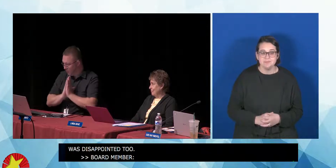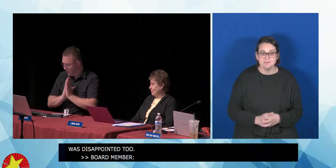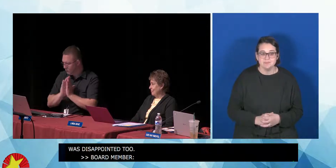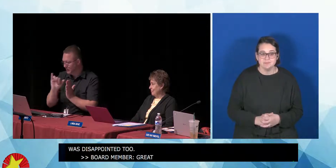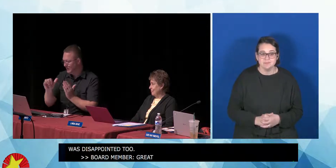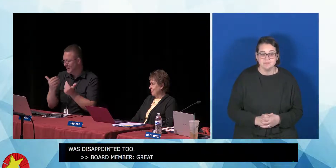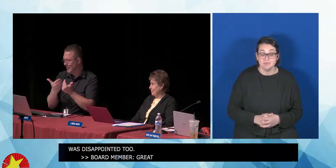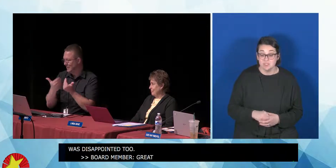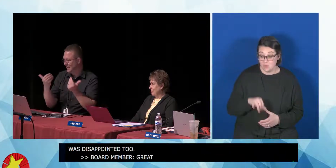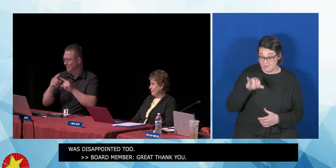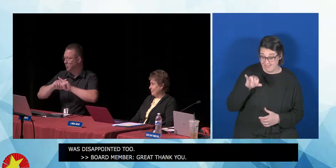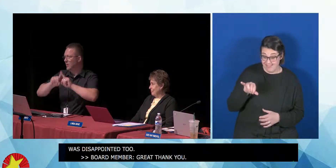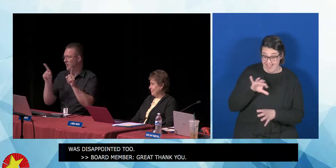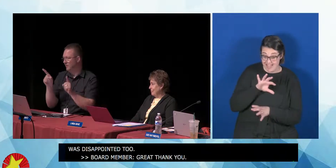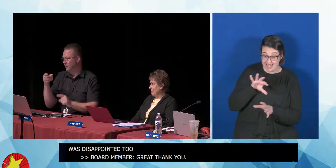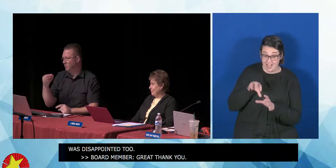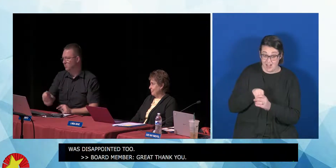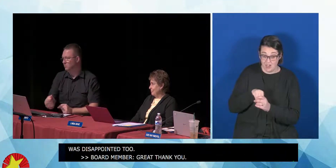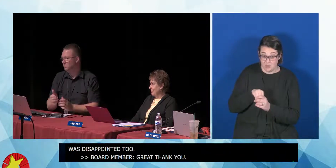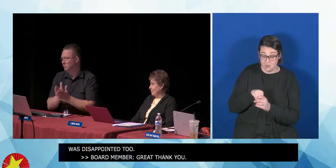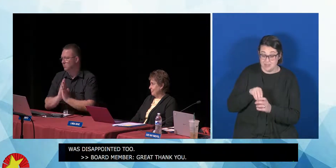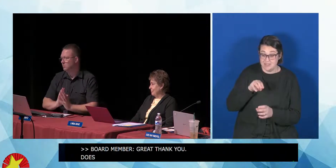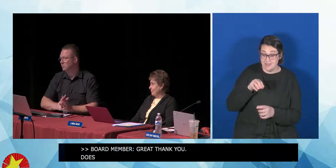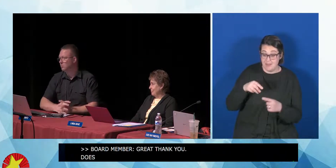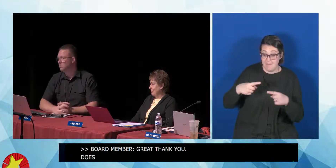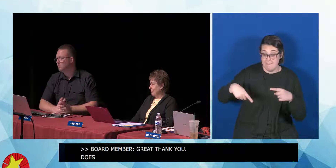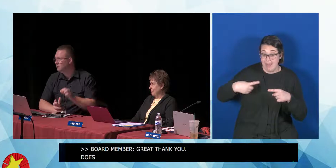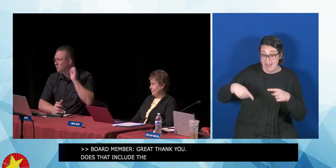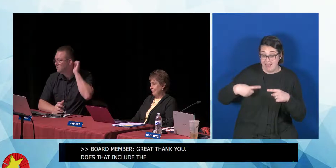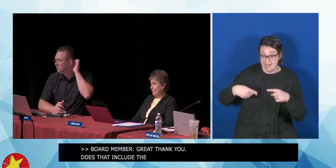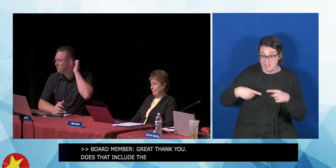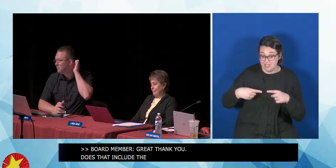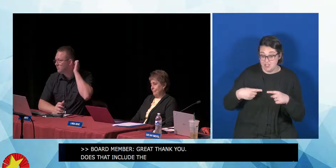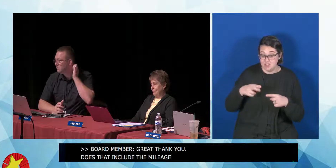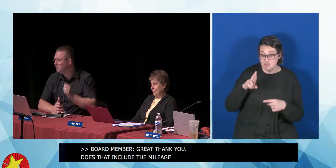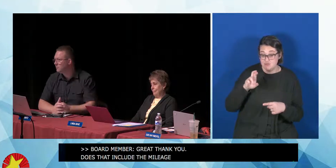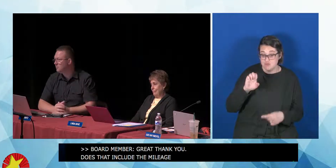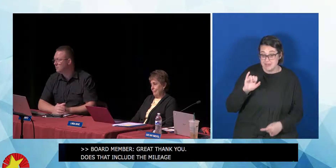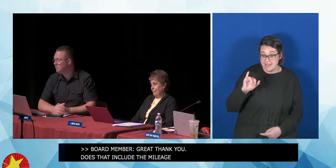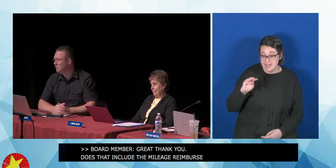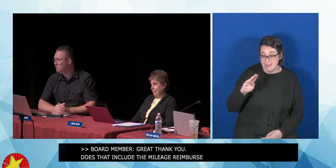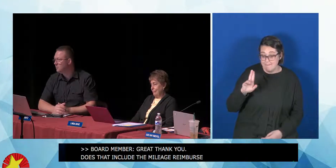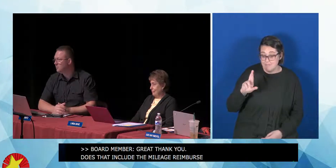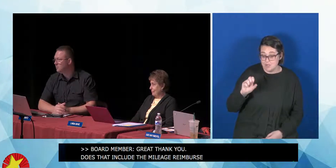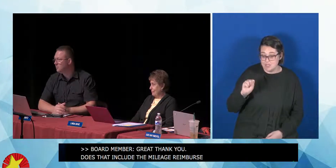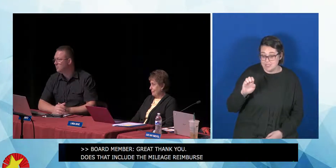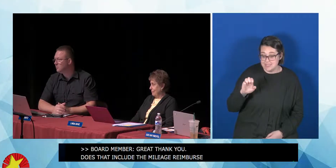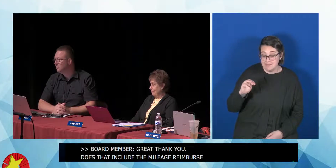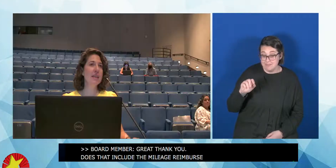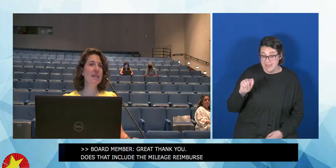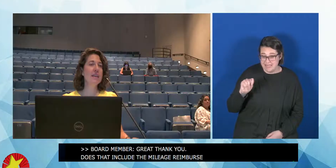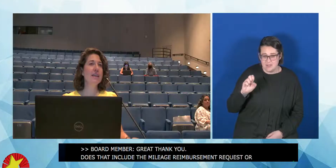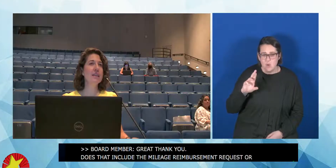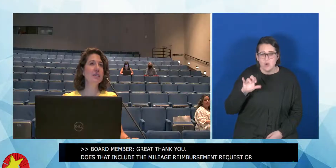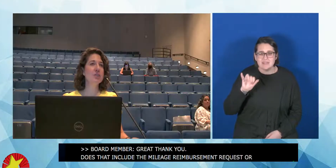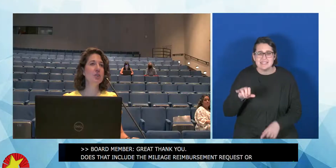Does that include the mileage reimbursement request, or is that a different request?